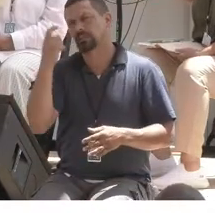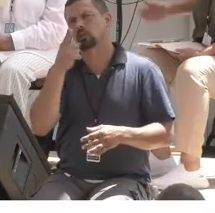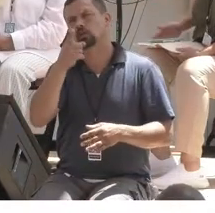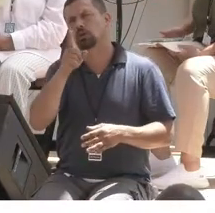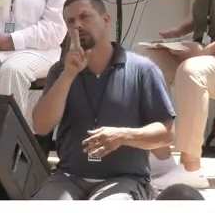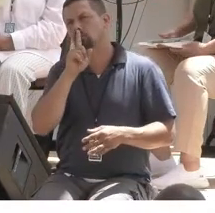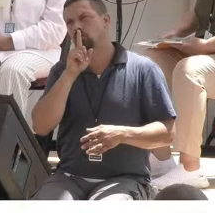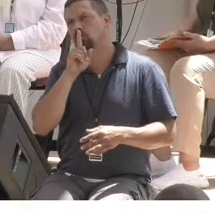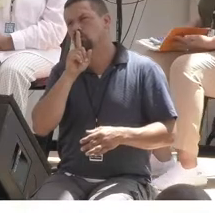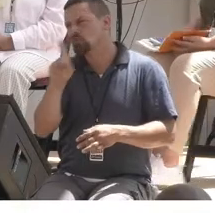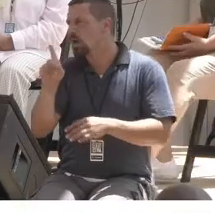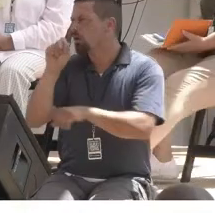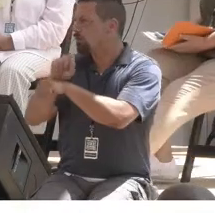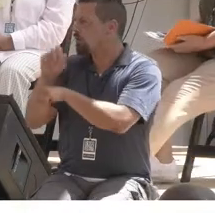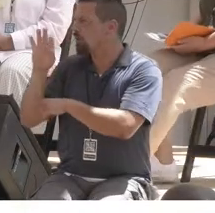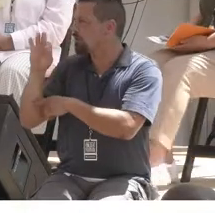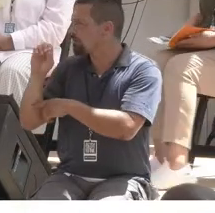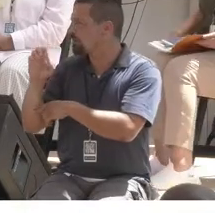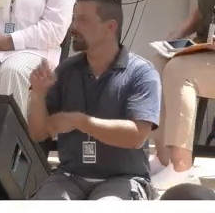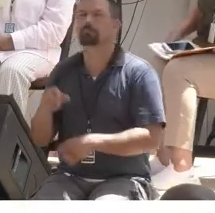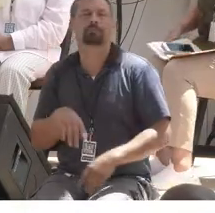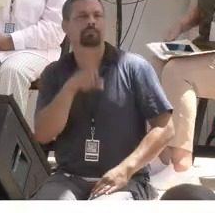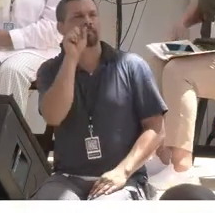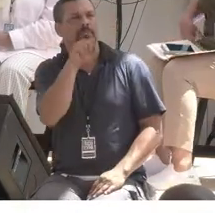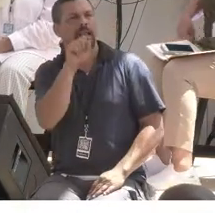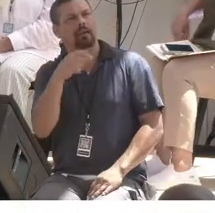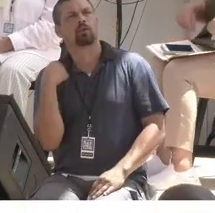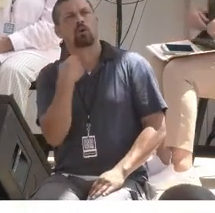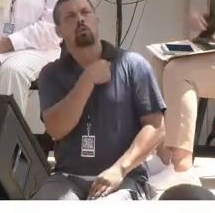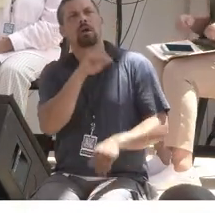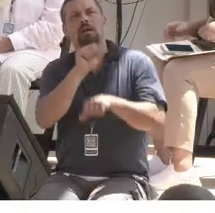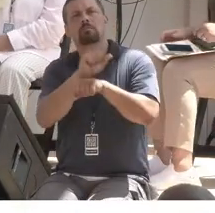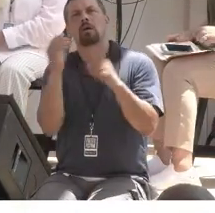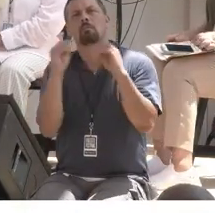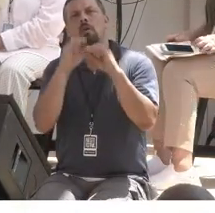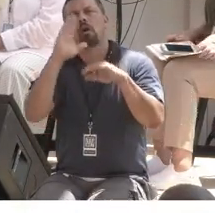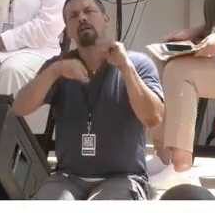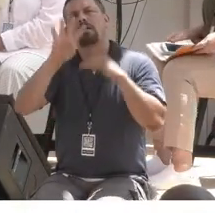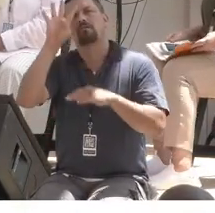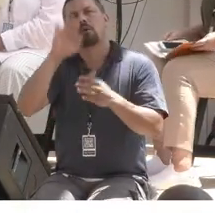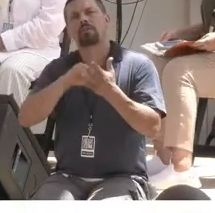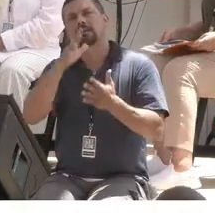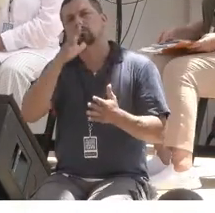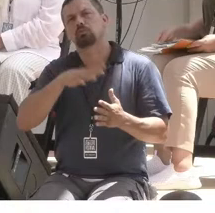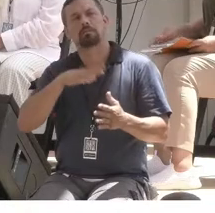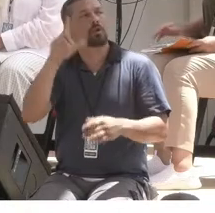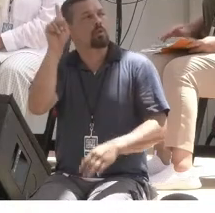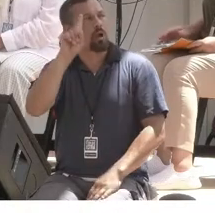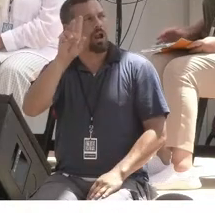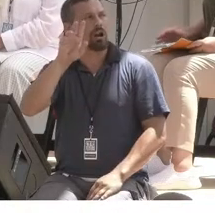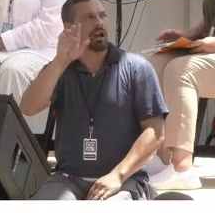real workforce behind you. Yeah, exactly. We employ over 4,000 women across Afghanistan. But I think